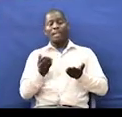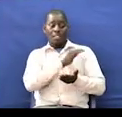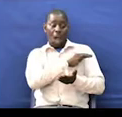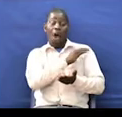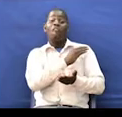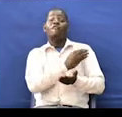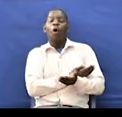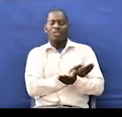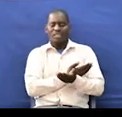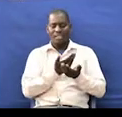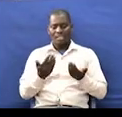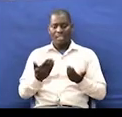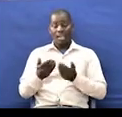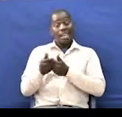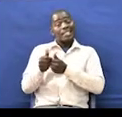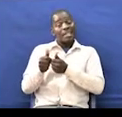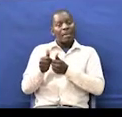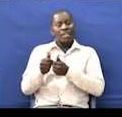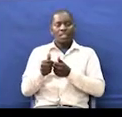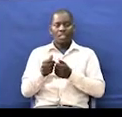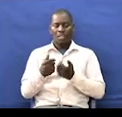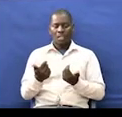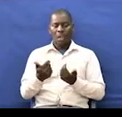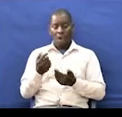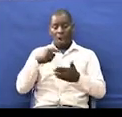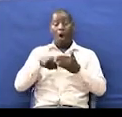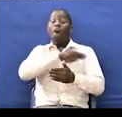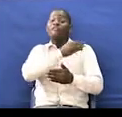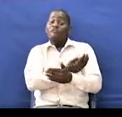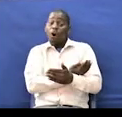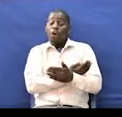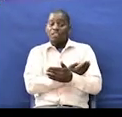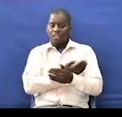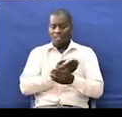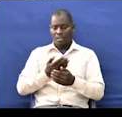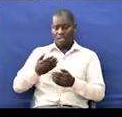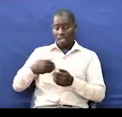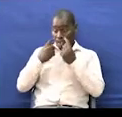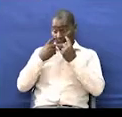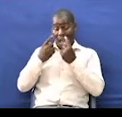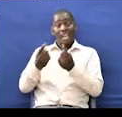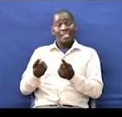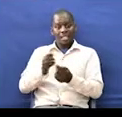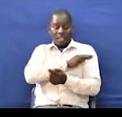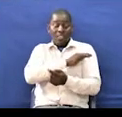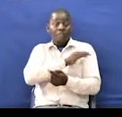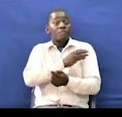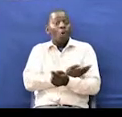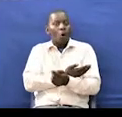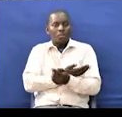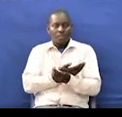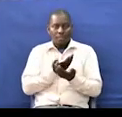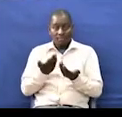just depending on first the force, and the force is this one. You see, this force, I mean, these masses are the force, in